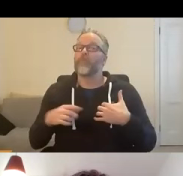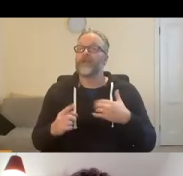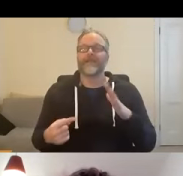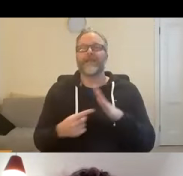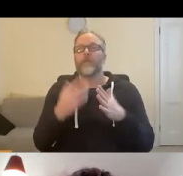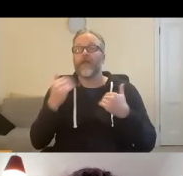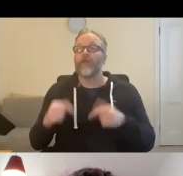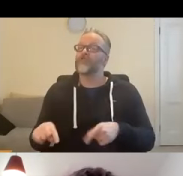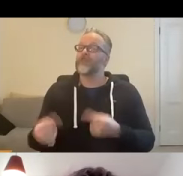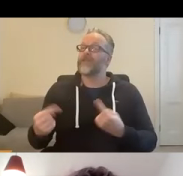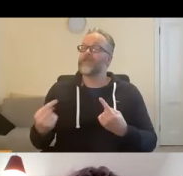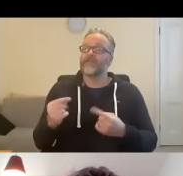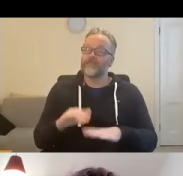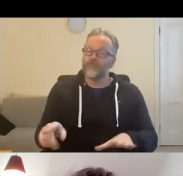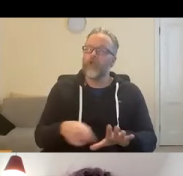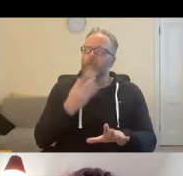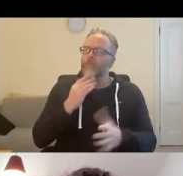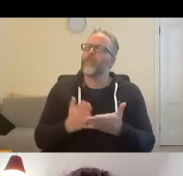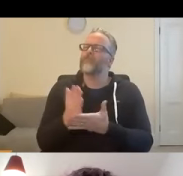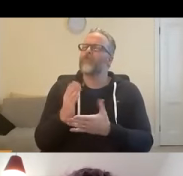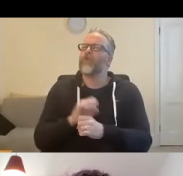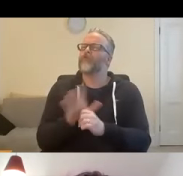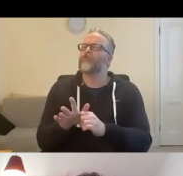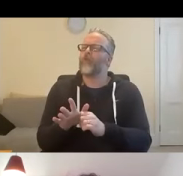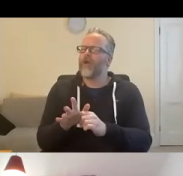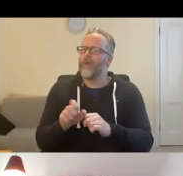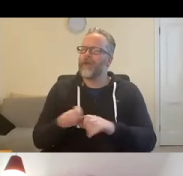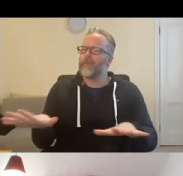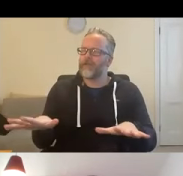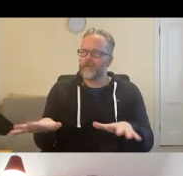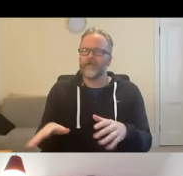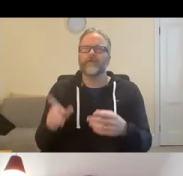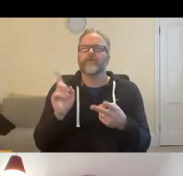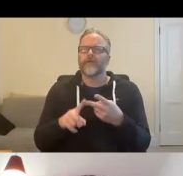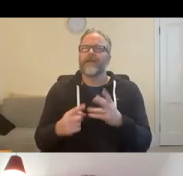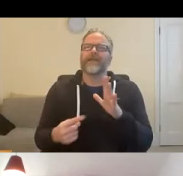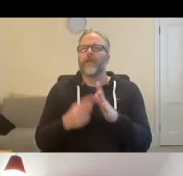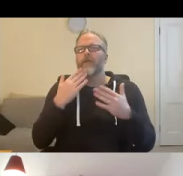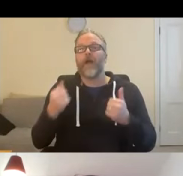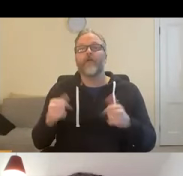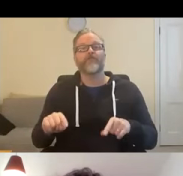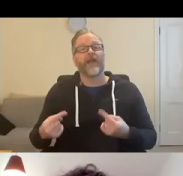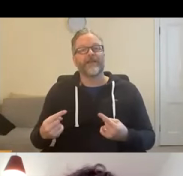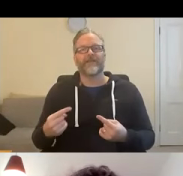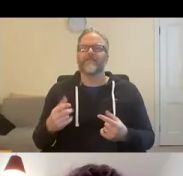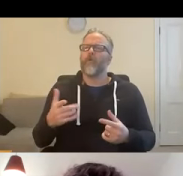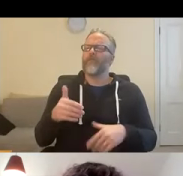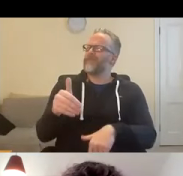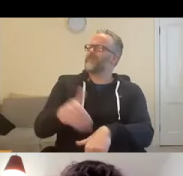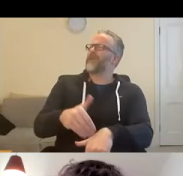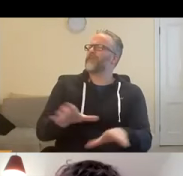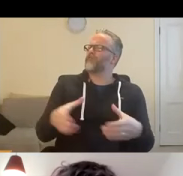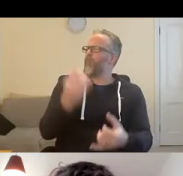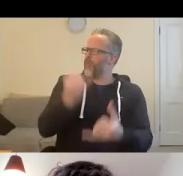health challenges for children and young people during the coronavirus pandemic? What are the key mental health challenges for disproportionately affected